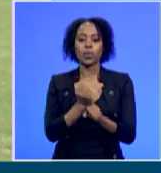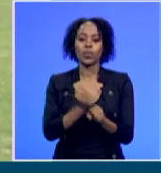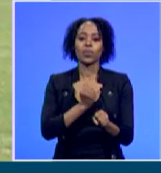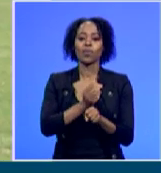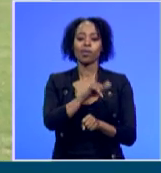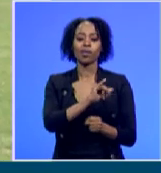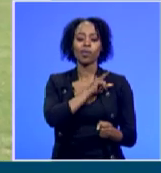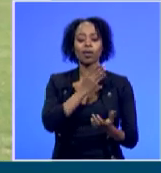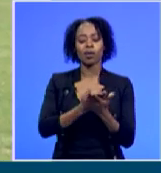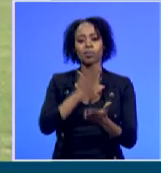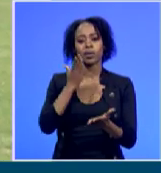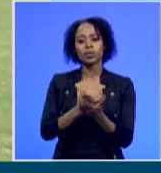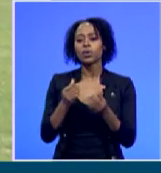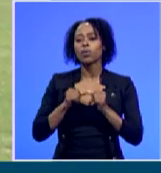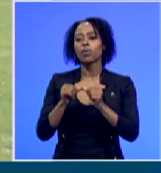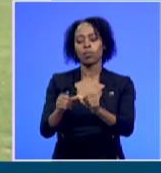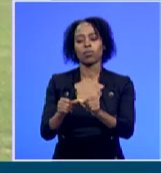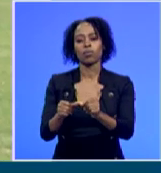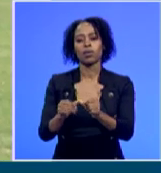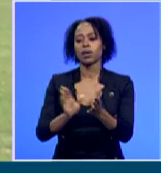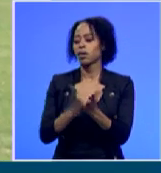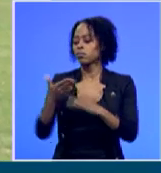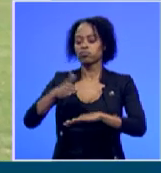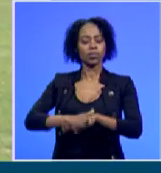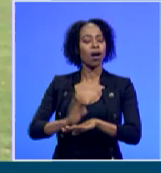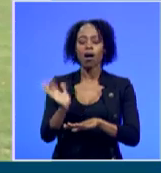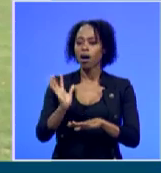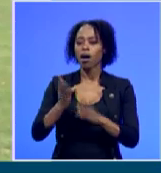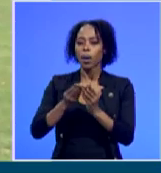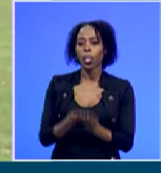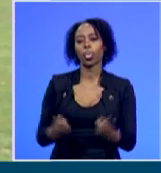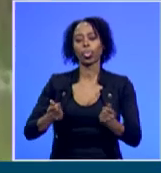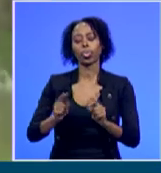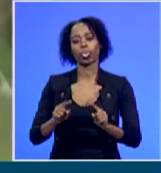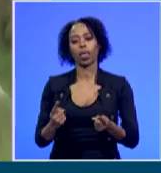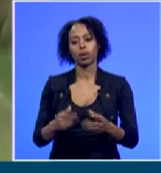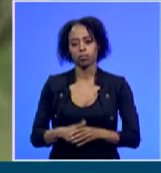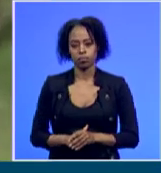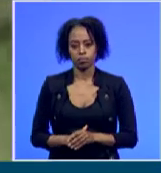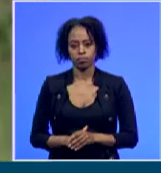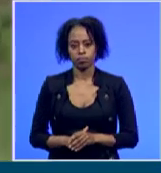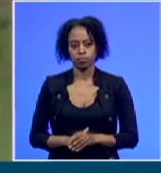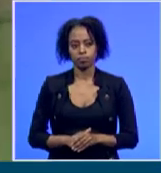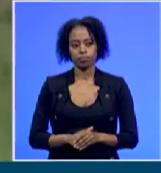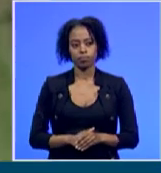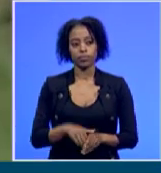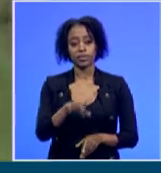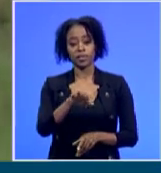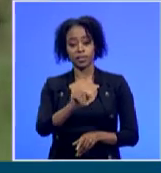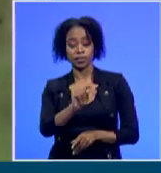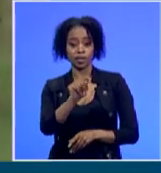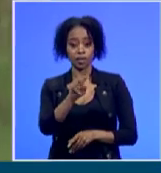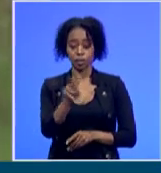of all people to make sure these animals, they're not going to an extinct at some point. Fatu's keeper,